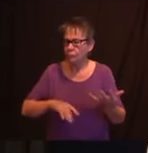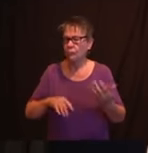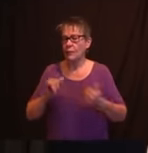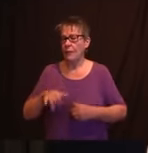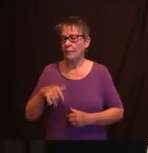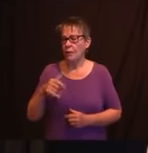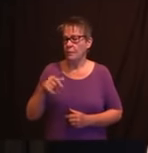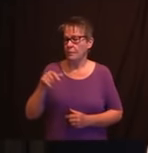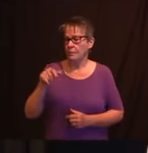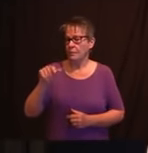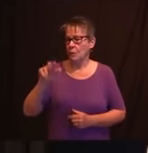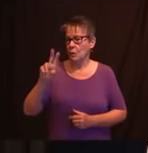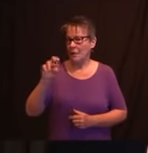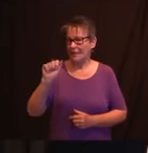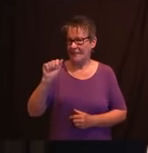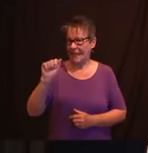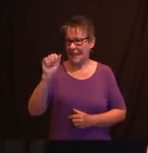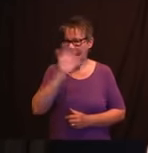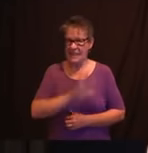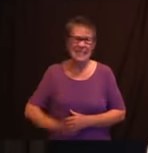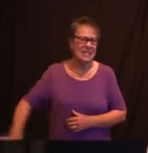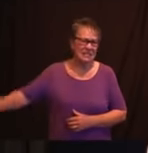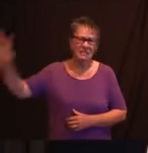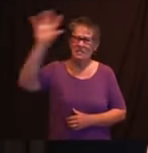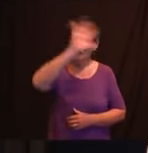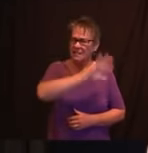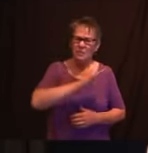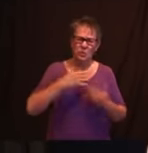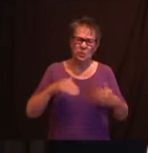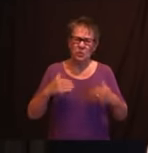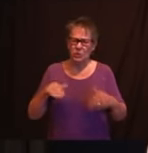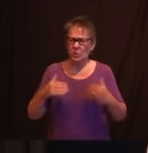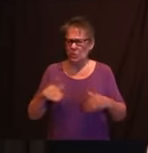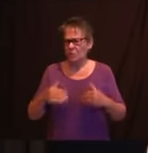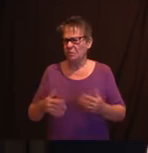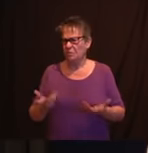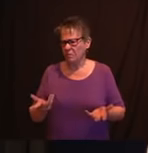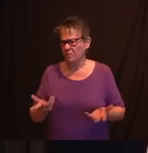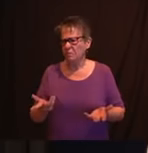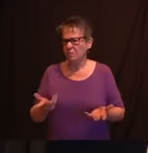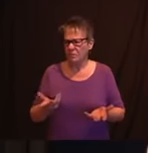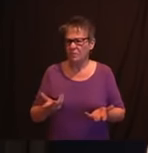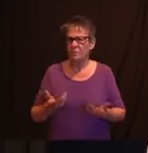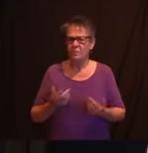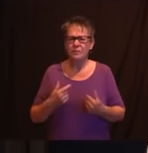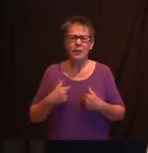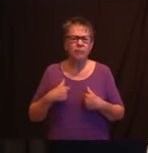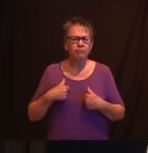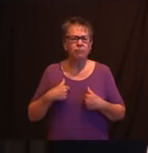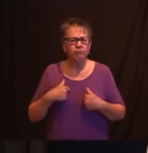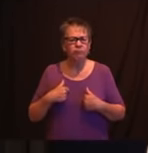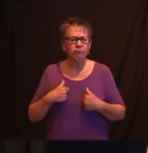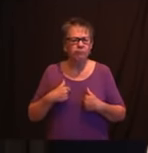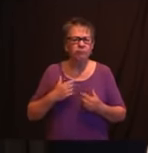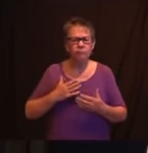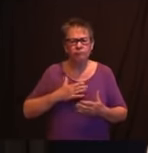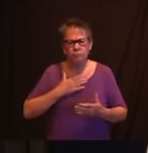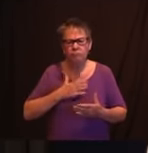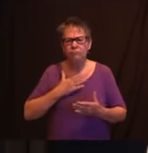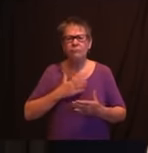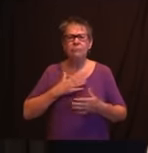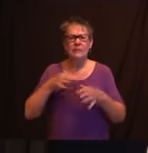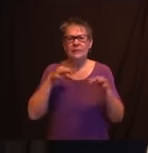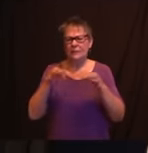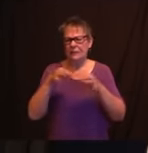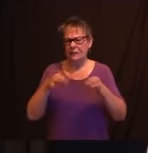I'm glad to be here to share our perspective about the situation in our nursing homes and the report that's being released